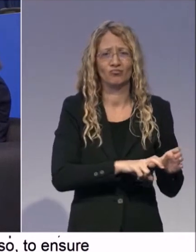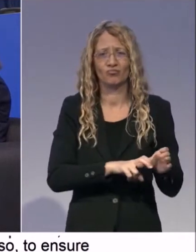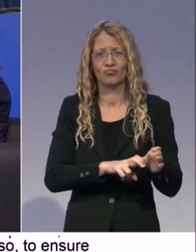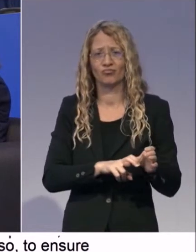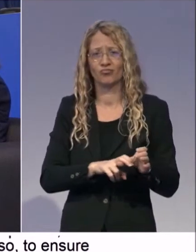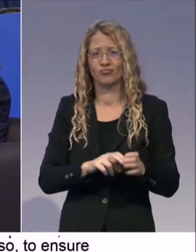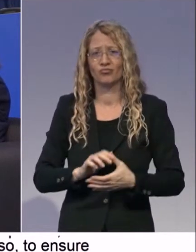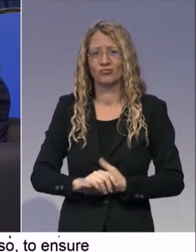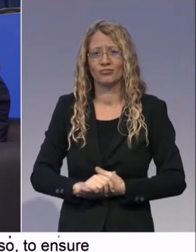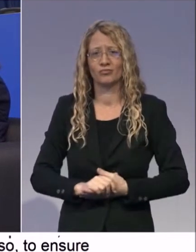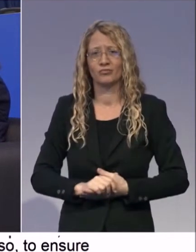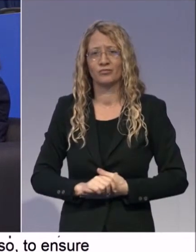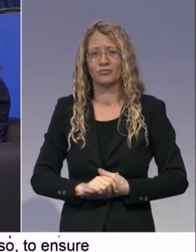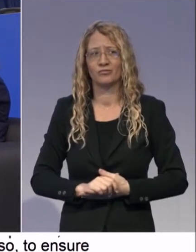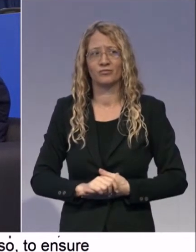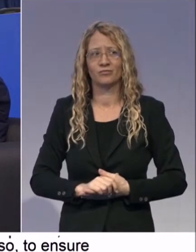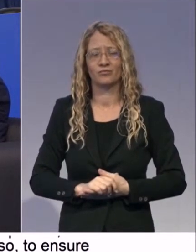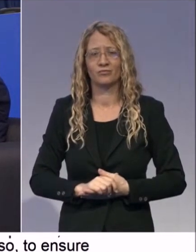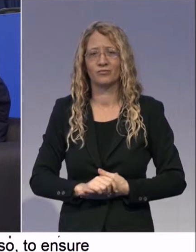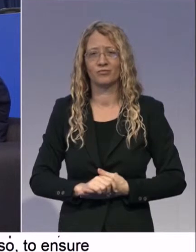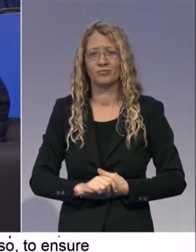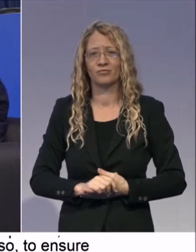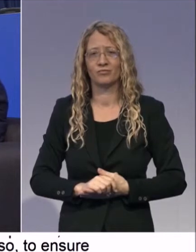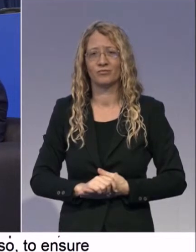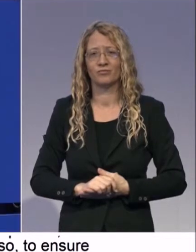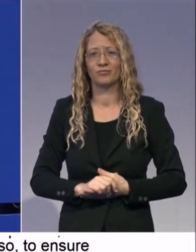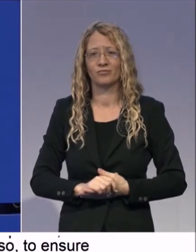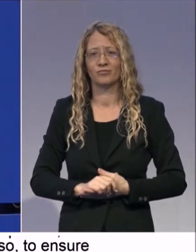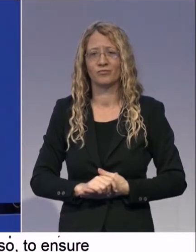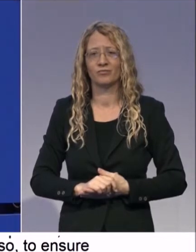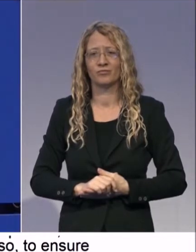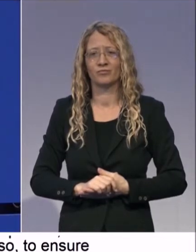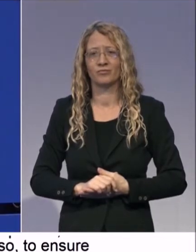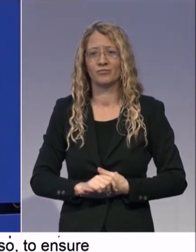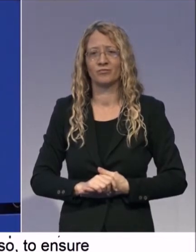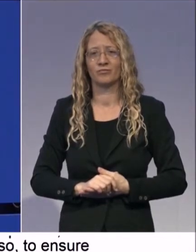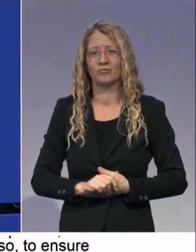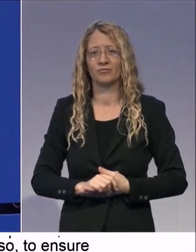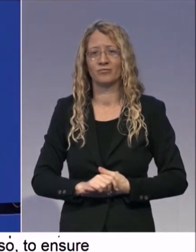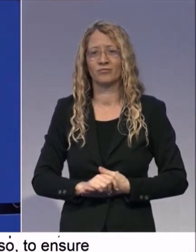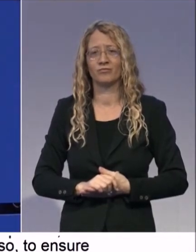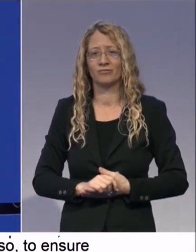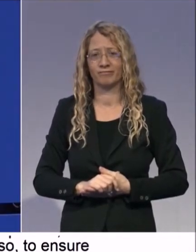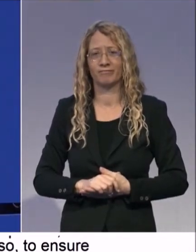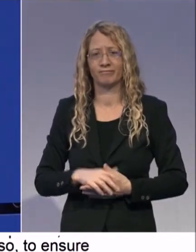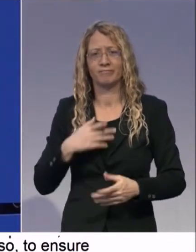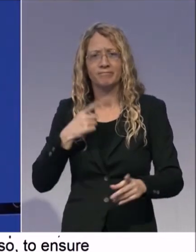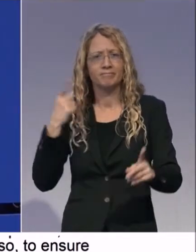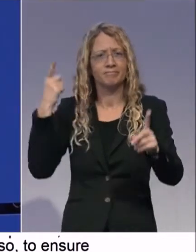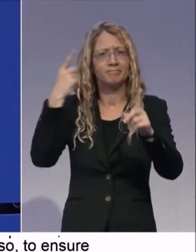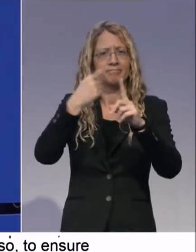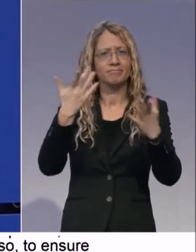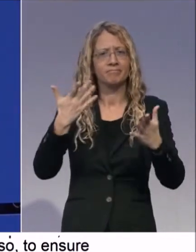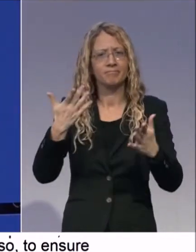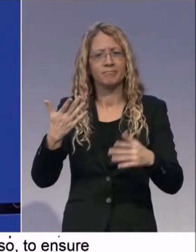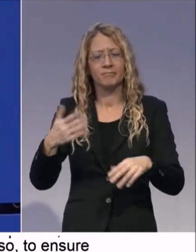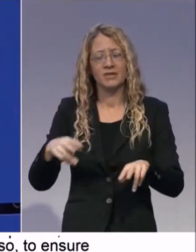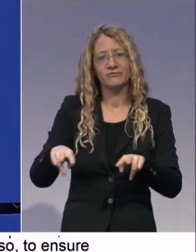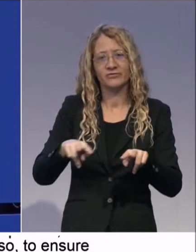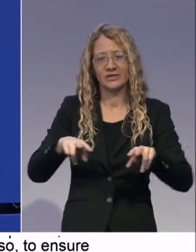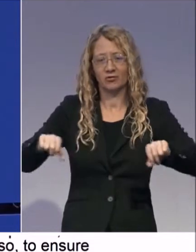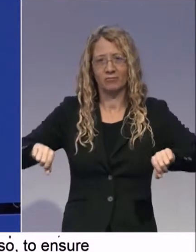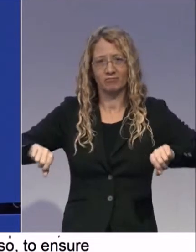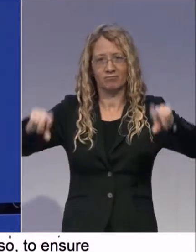I can call using sign language and speak to someone in sign language. I'd much rather do that than